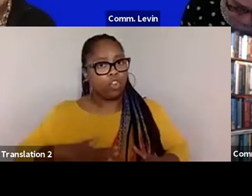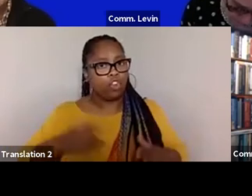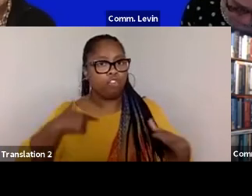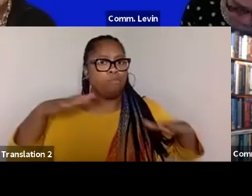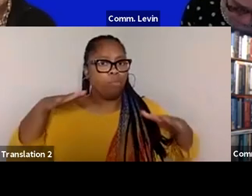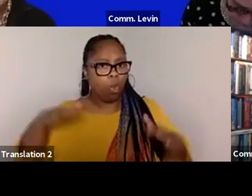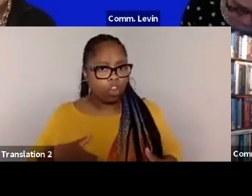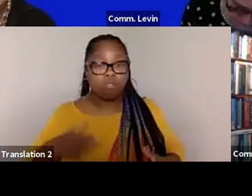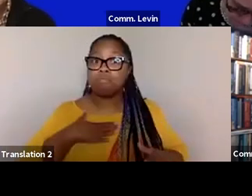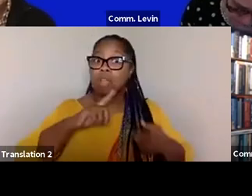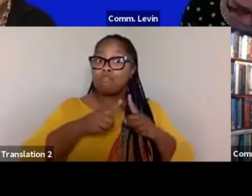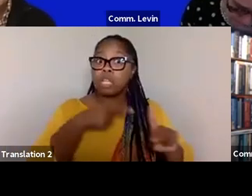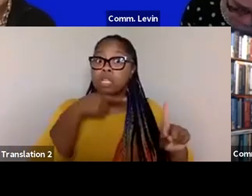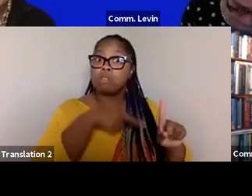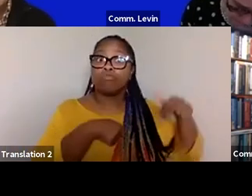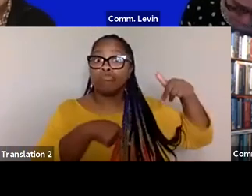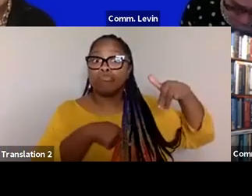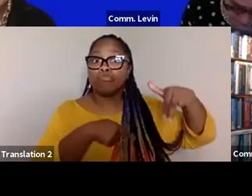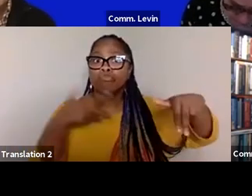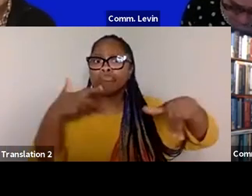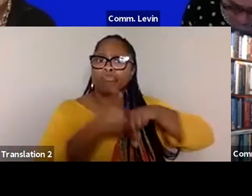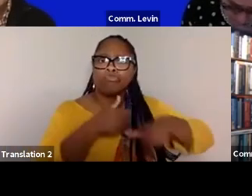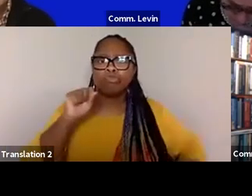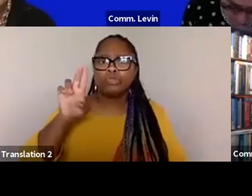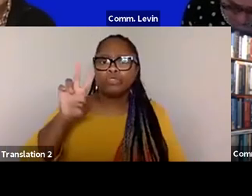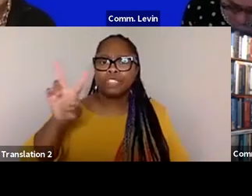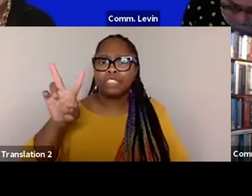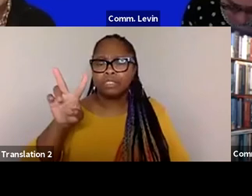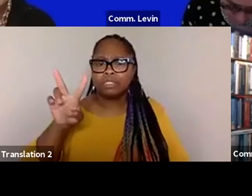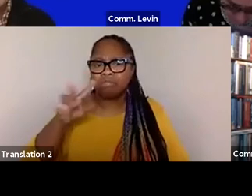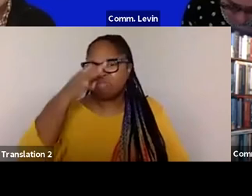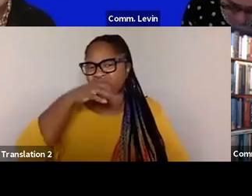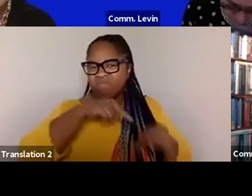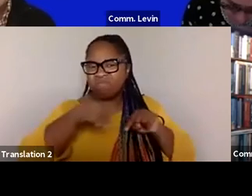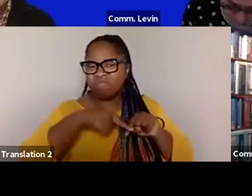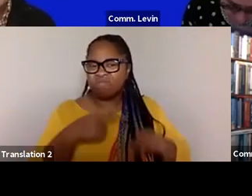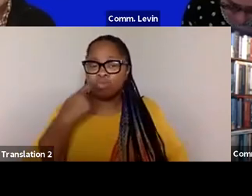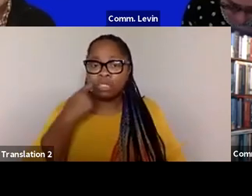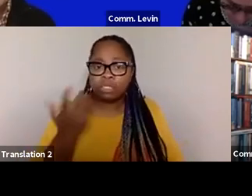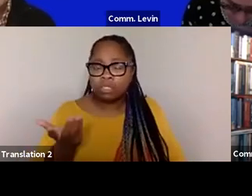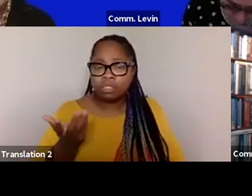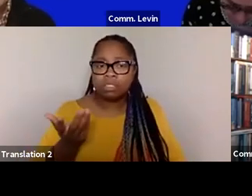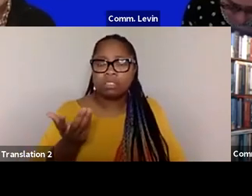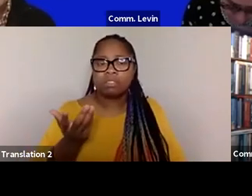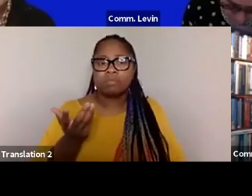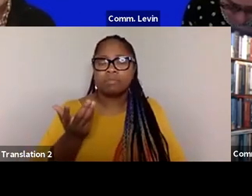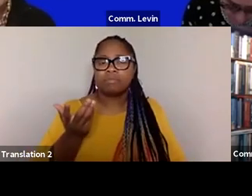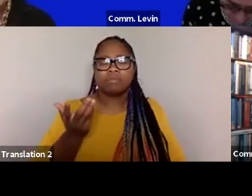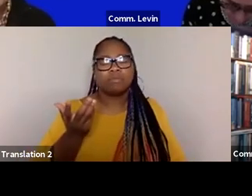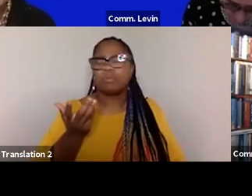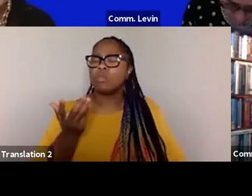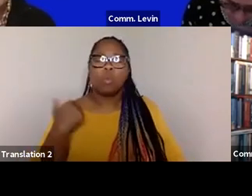of mine was hit by an SUV about a block from there not long ago. We don't want